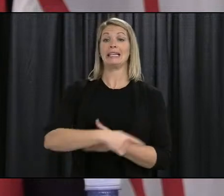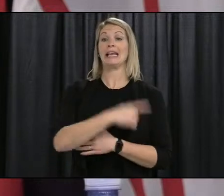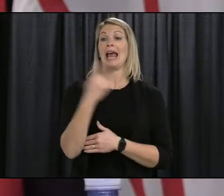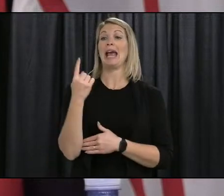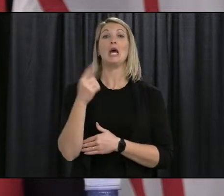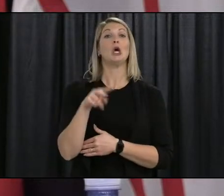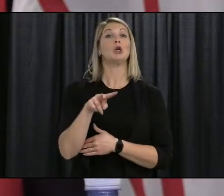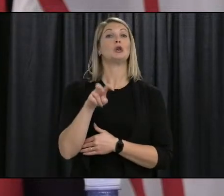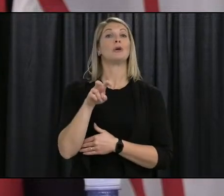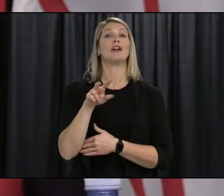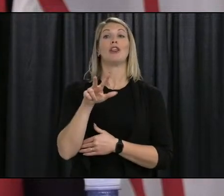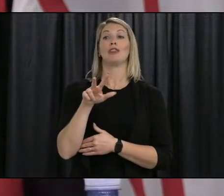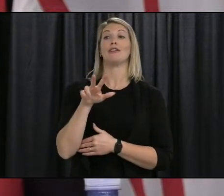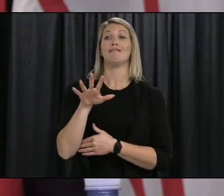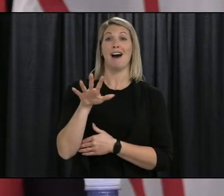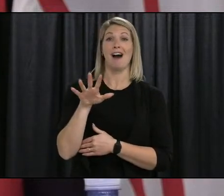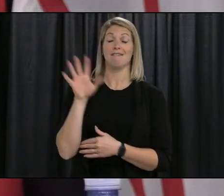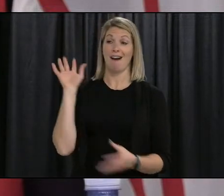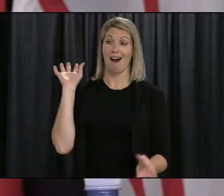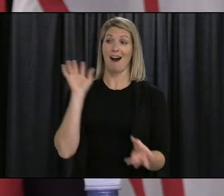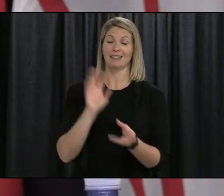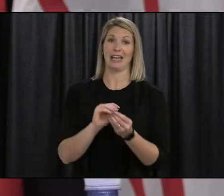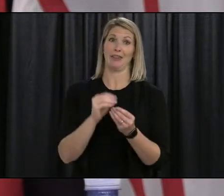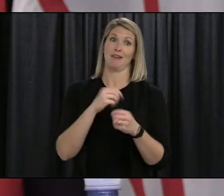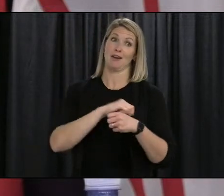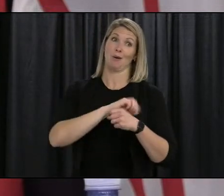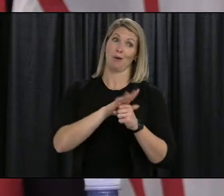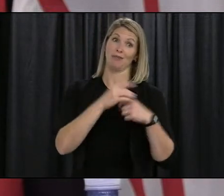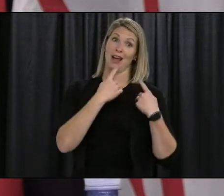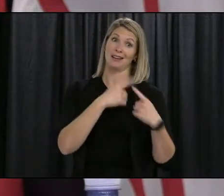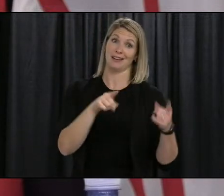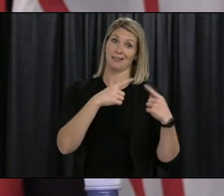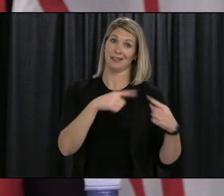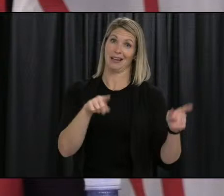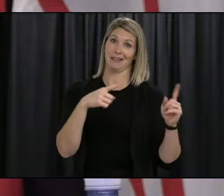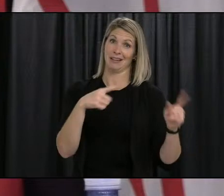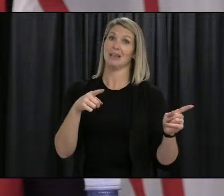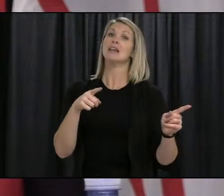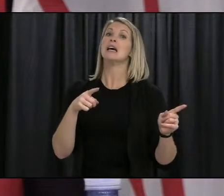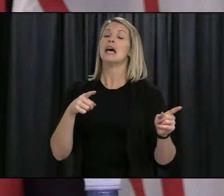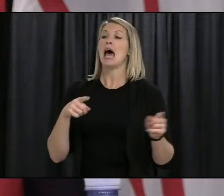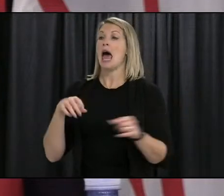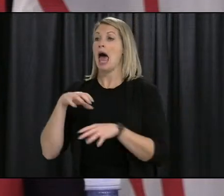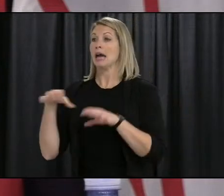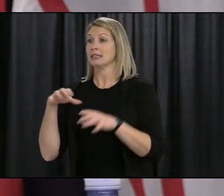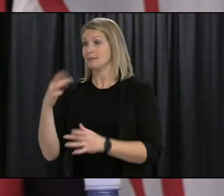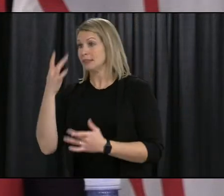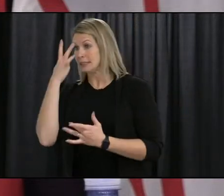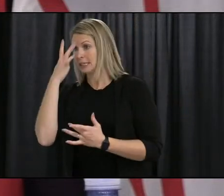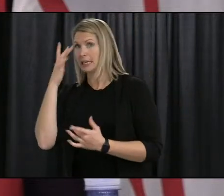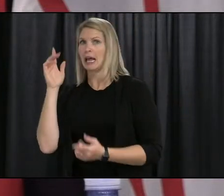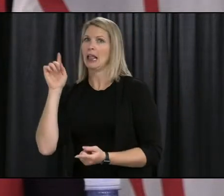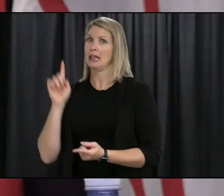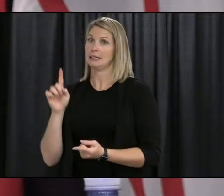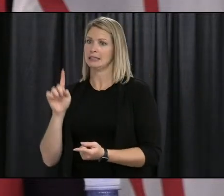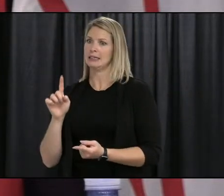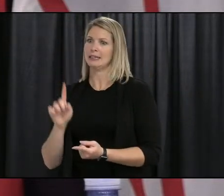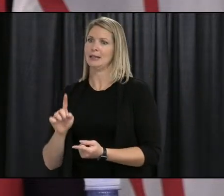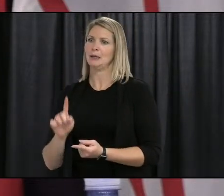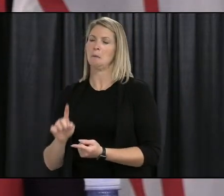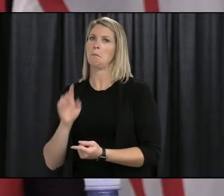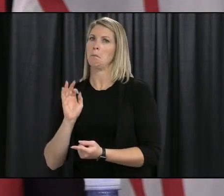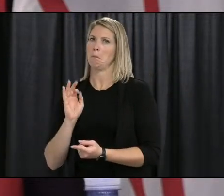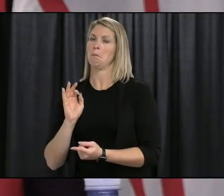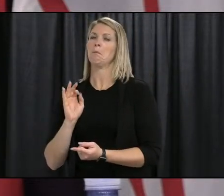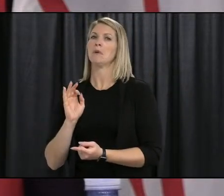235. As Dr. Fitzgerald says, we have no new cases and the number of active cases has dropped. Of the